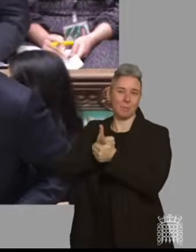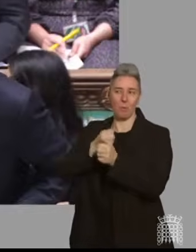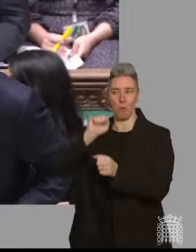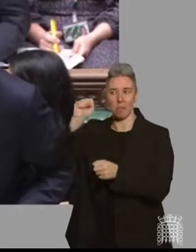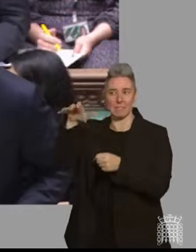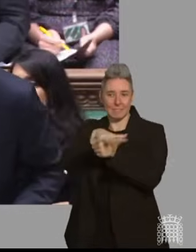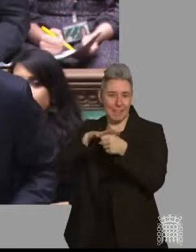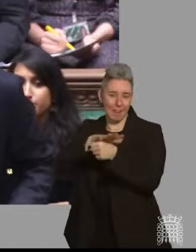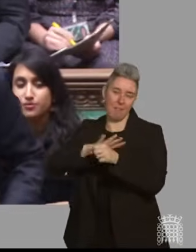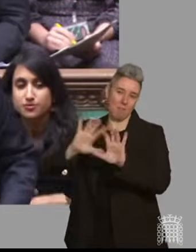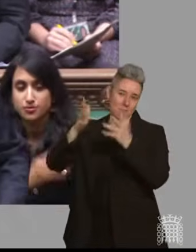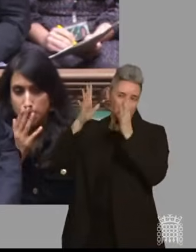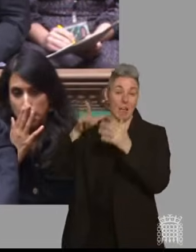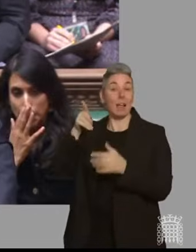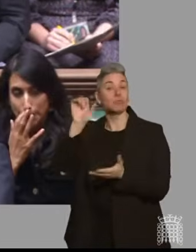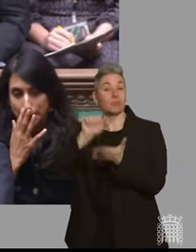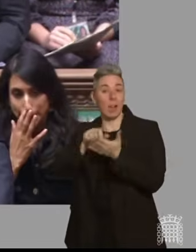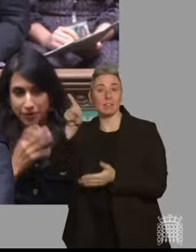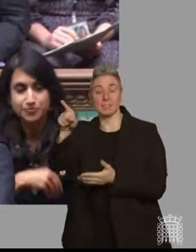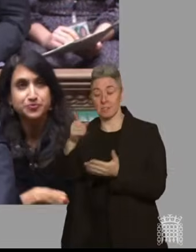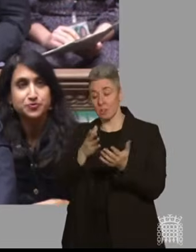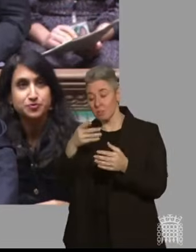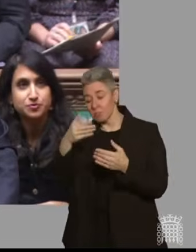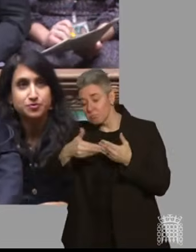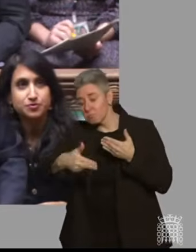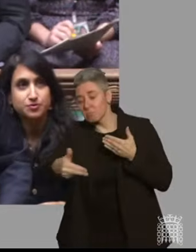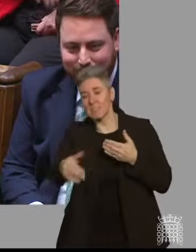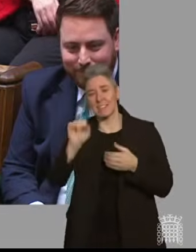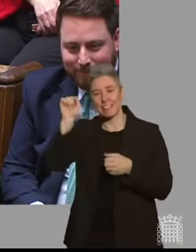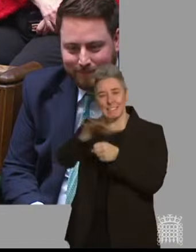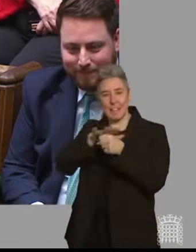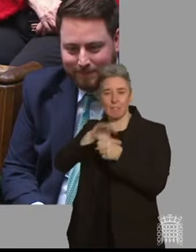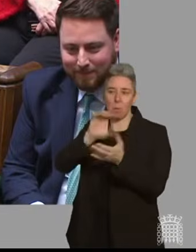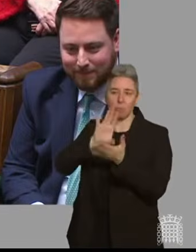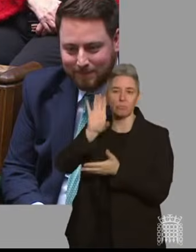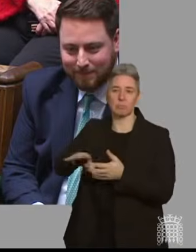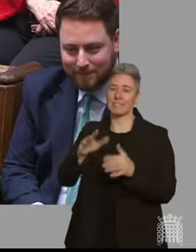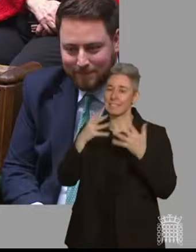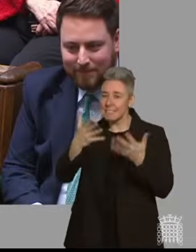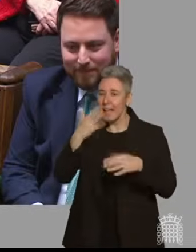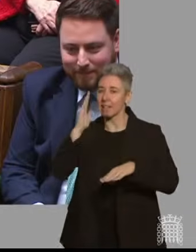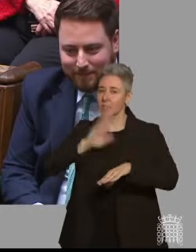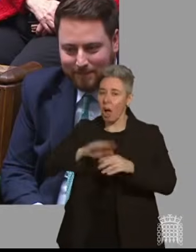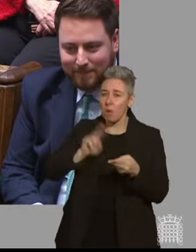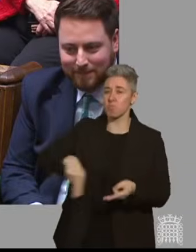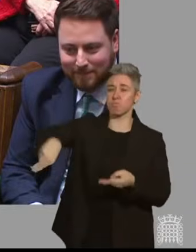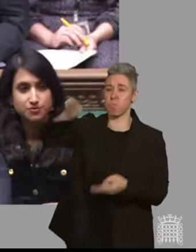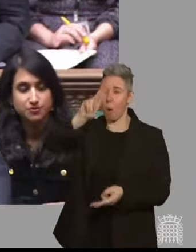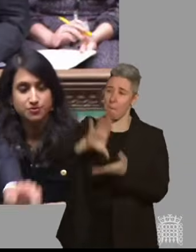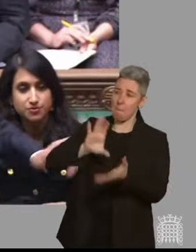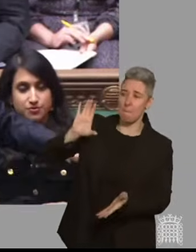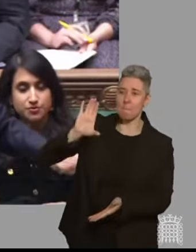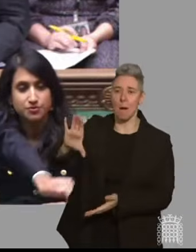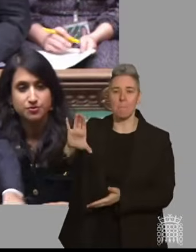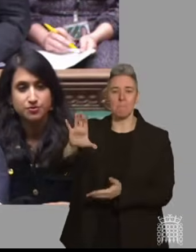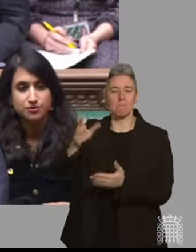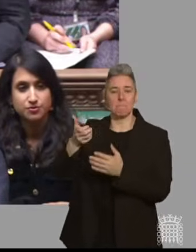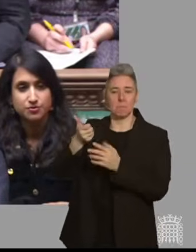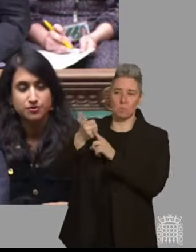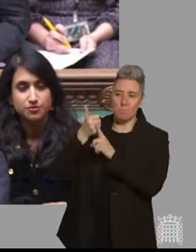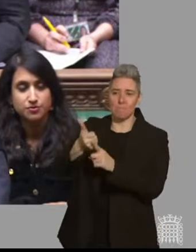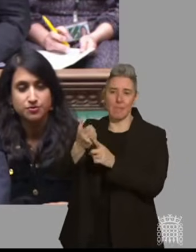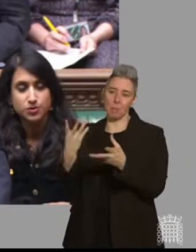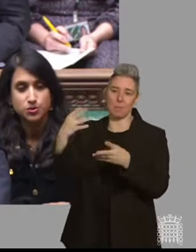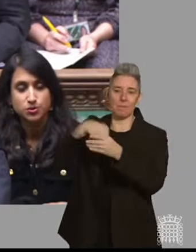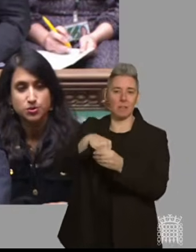area will receive 10 times as much as they currently do to invest in local transport schemes as a result of this government's decision